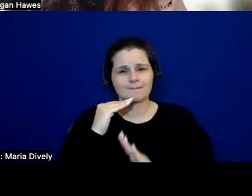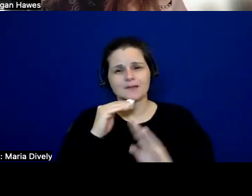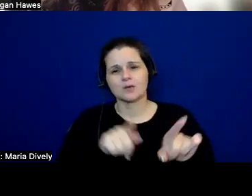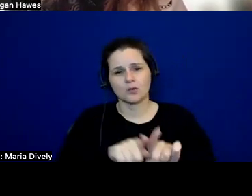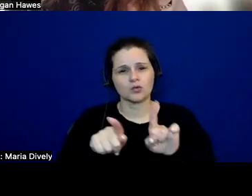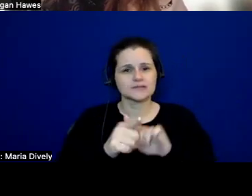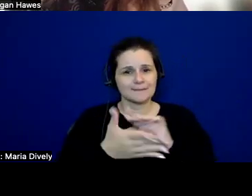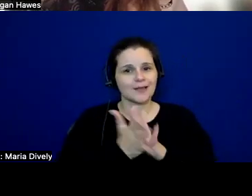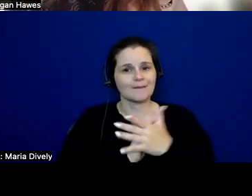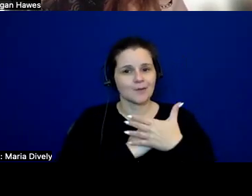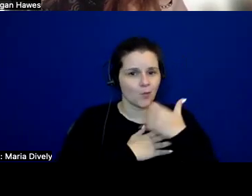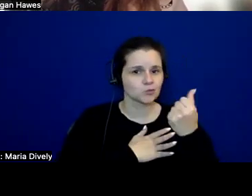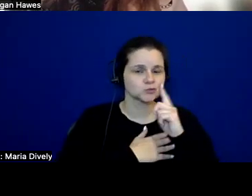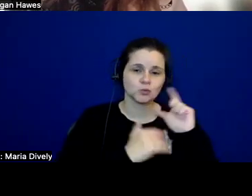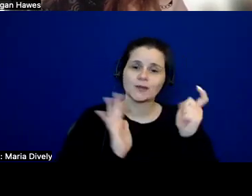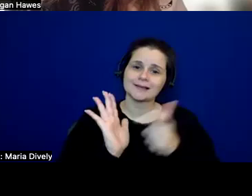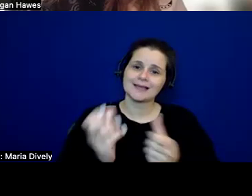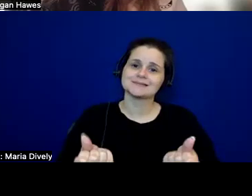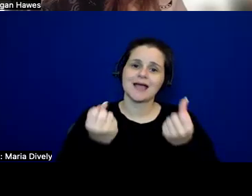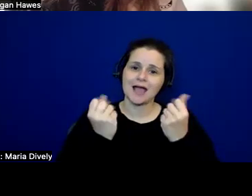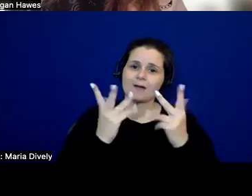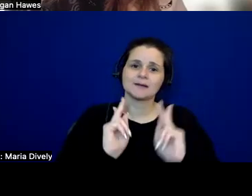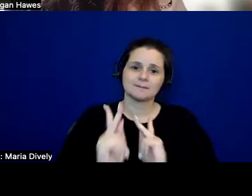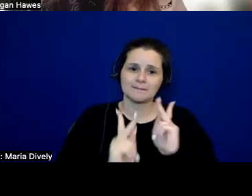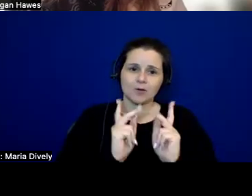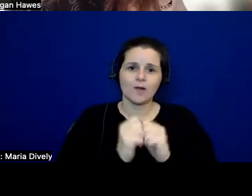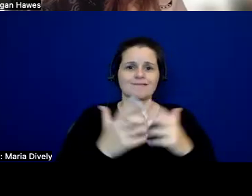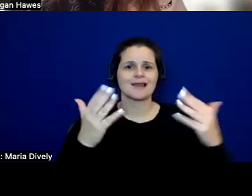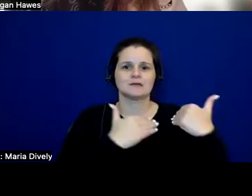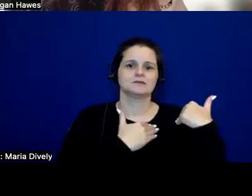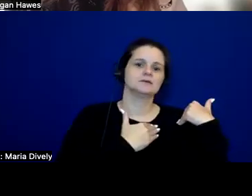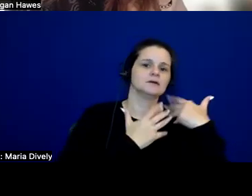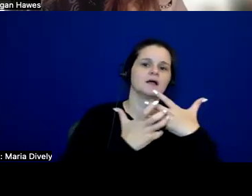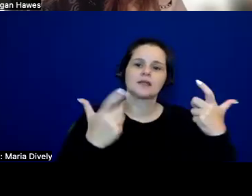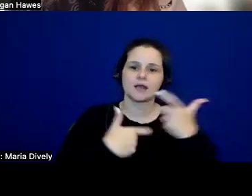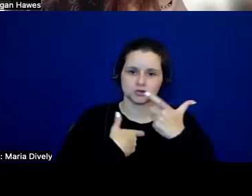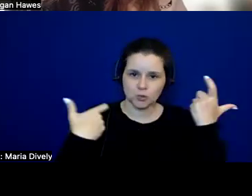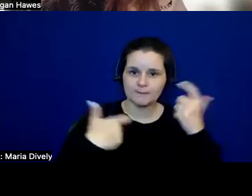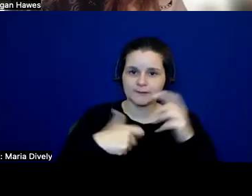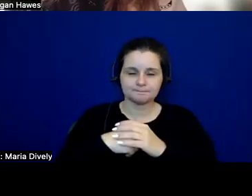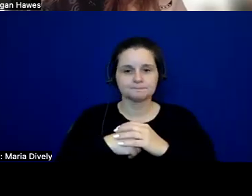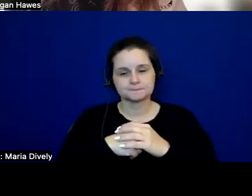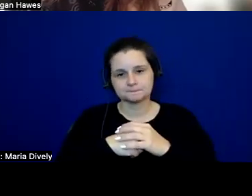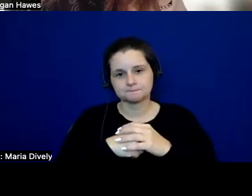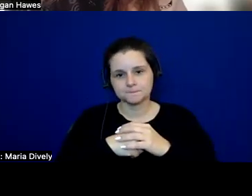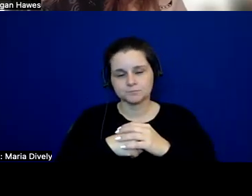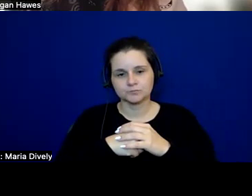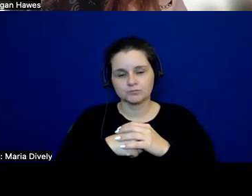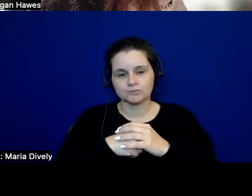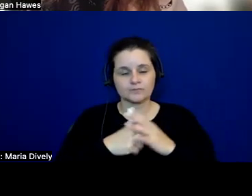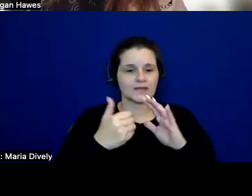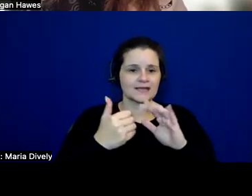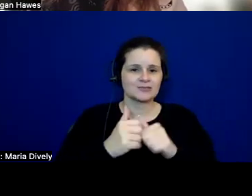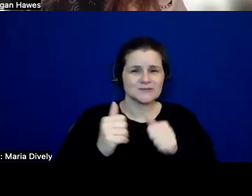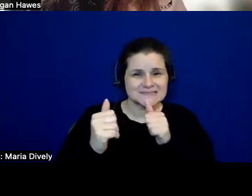am getting older to realize how many people are carrying enormous trauma and, you know, the weight of secrets